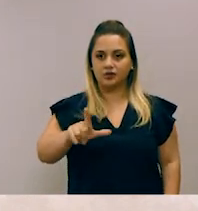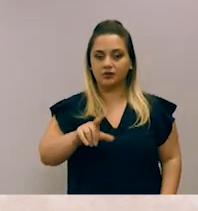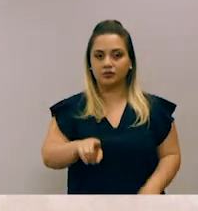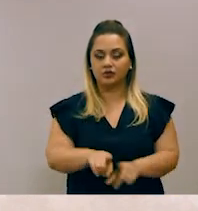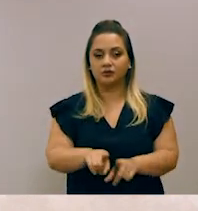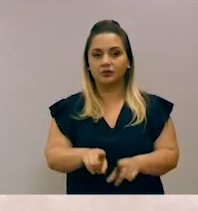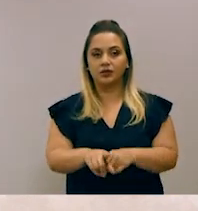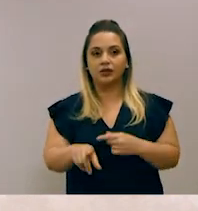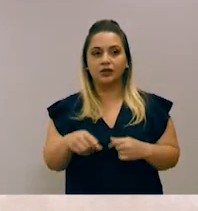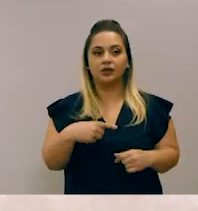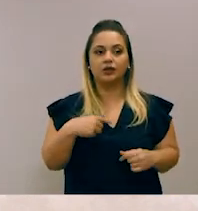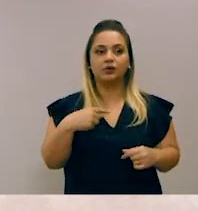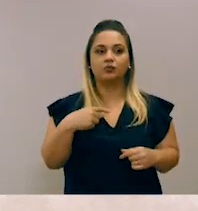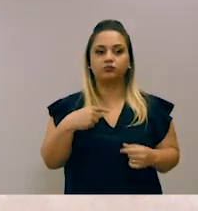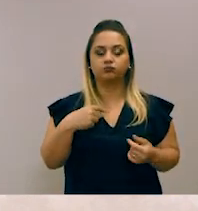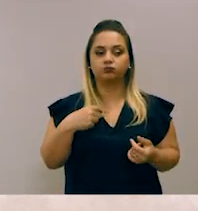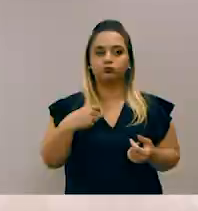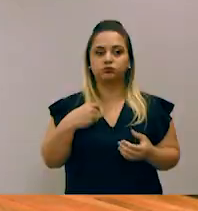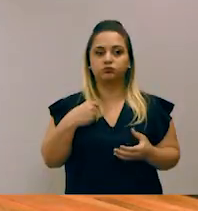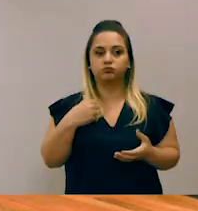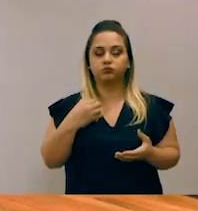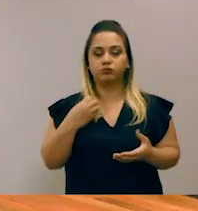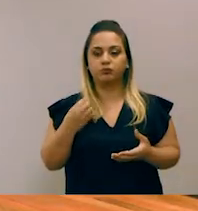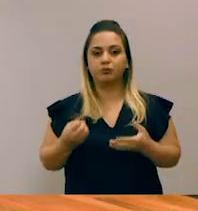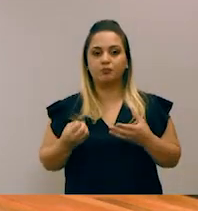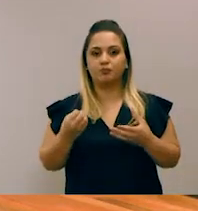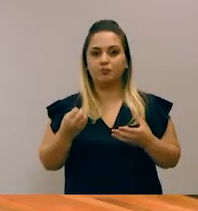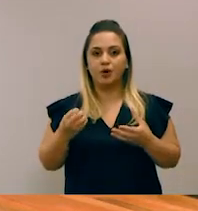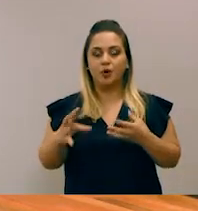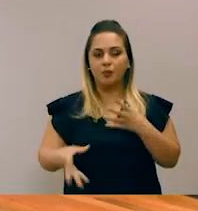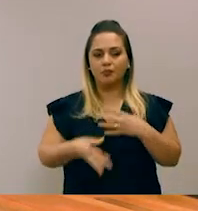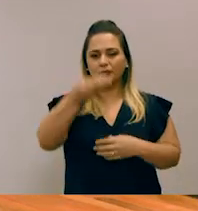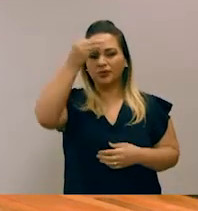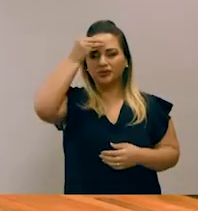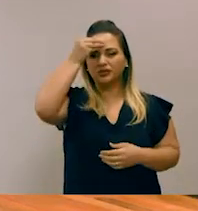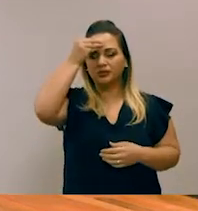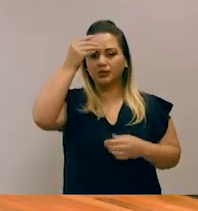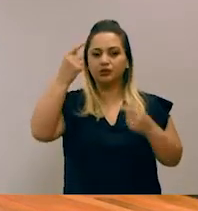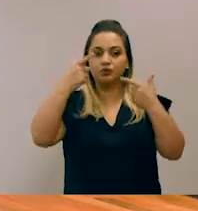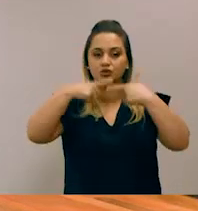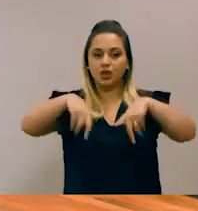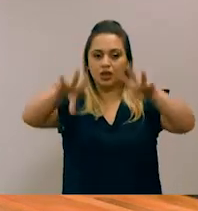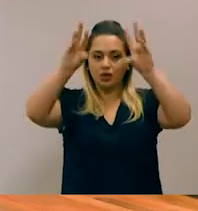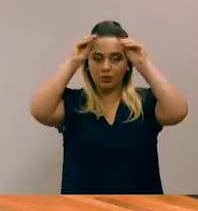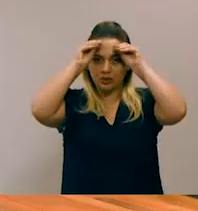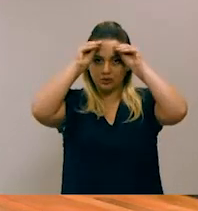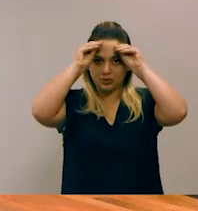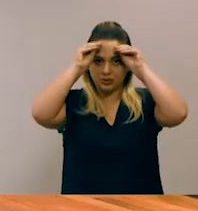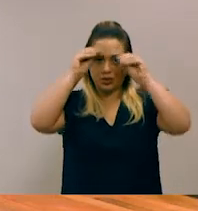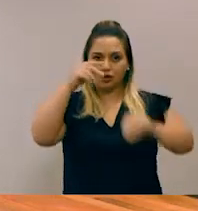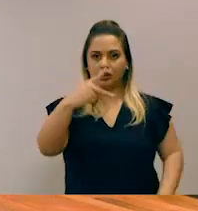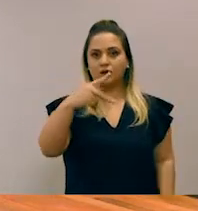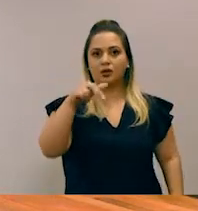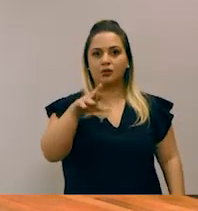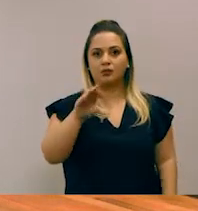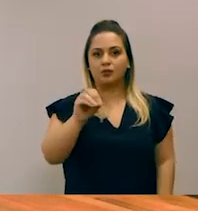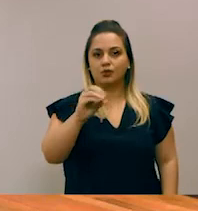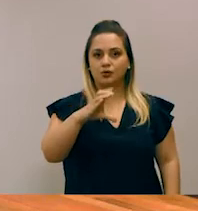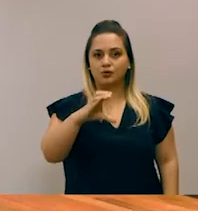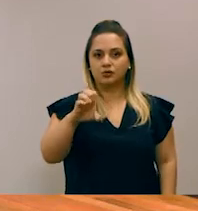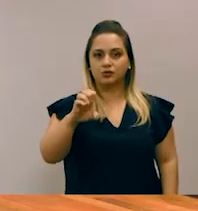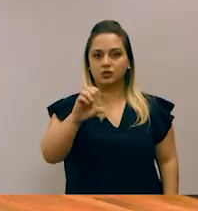a neural network. It is also AI, and also it is a natural language processing because it works with the